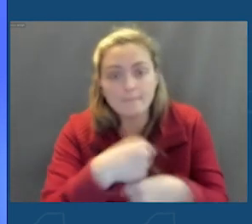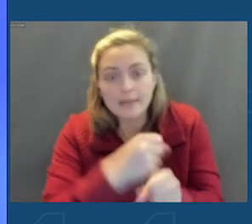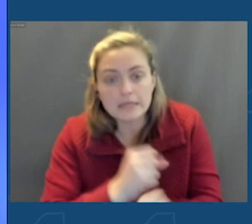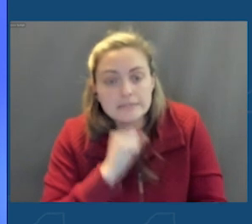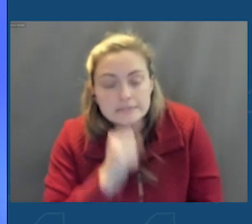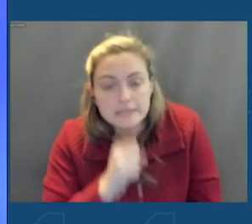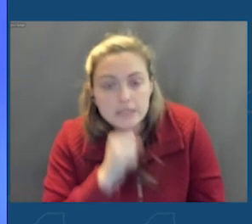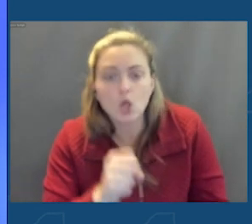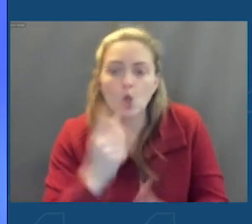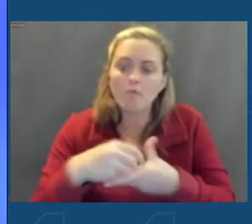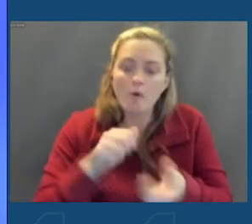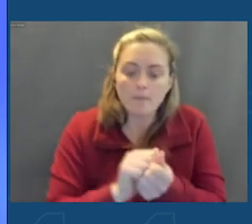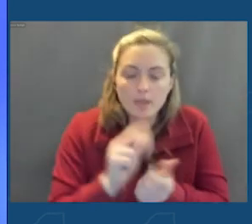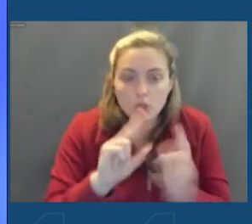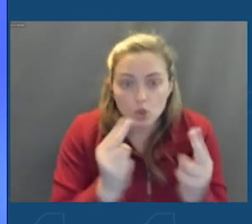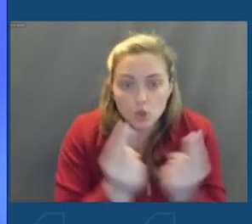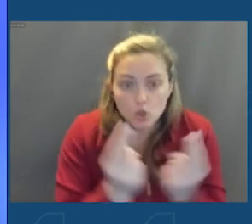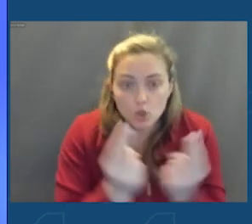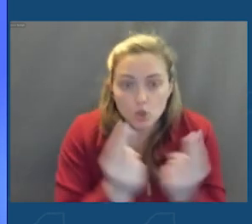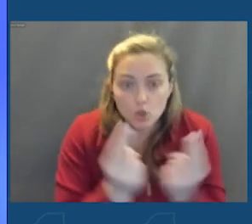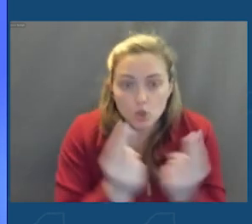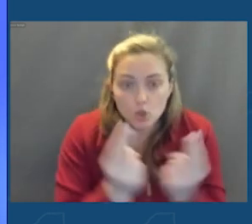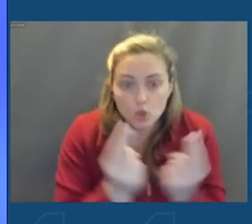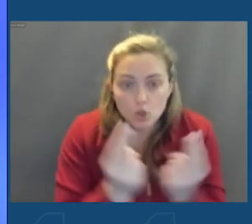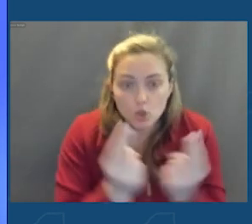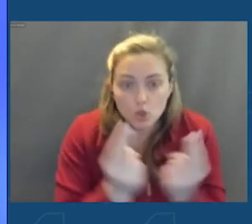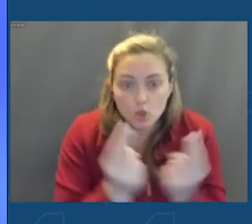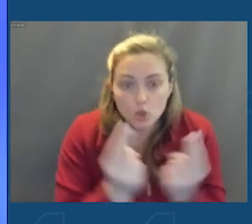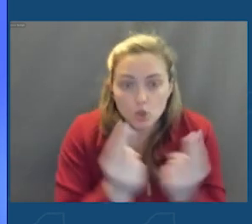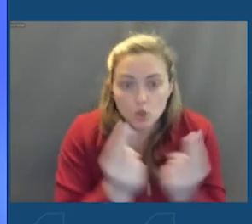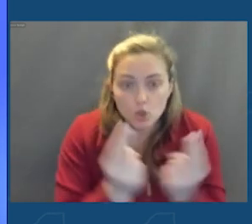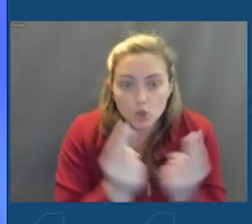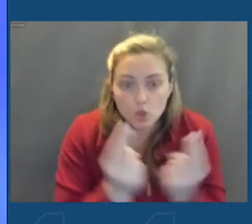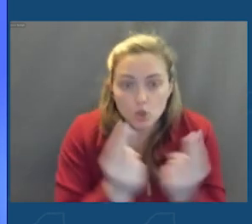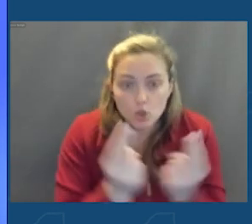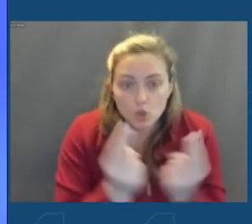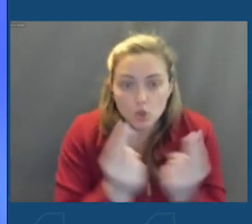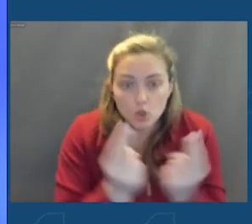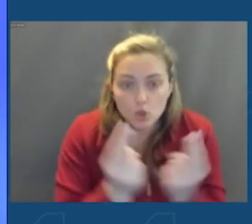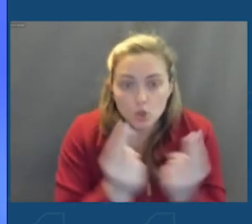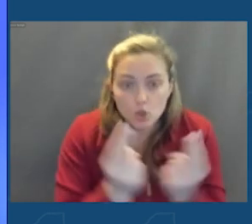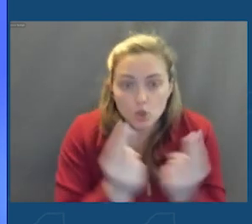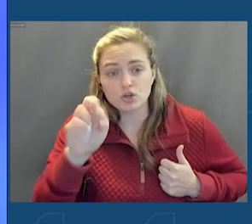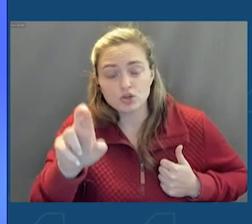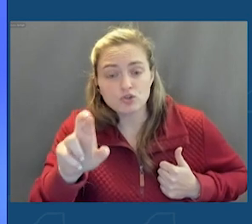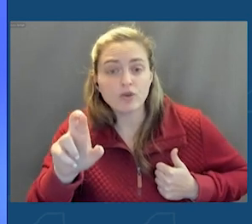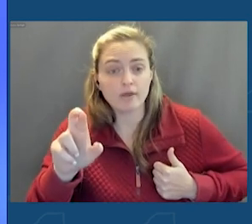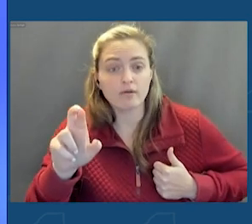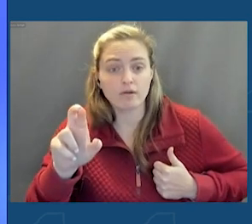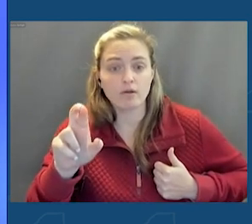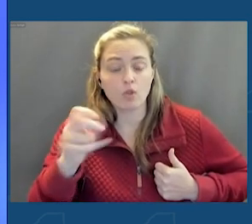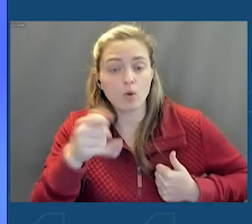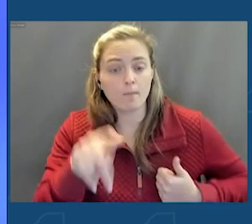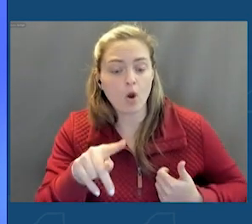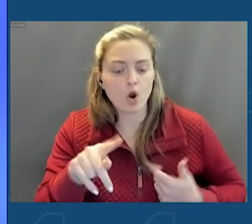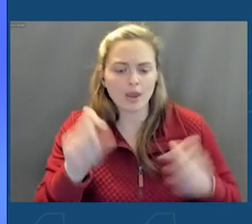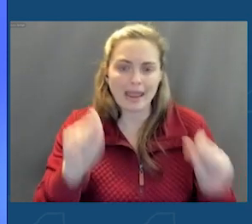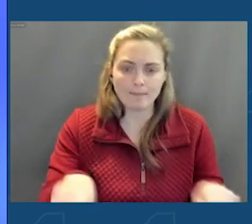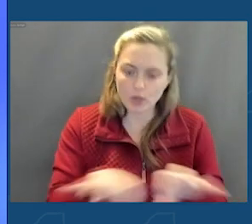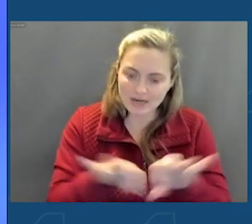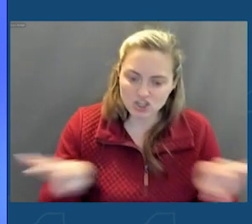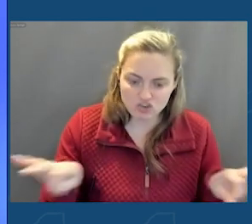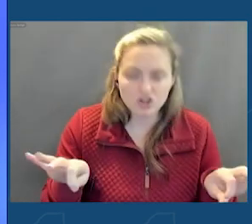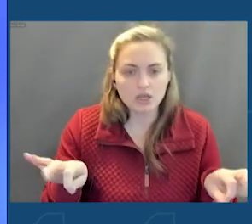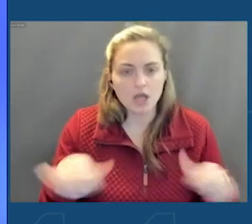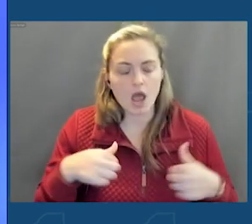union. Lifted our family out of poverty. My parents used to live in a trailer park. Well, my dad was able to get a degree, so I was able